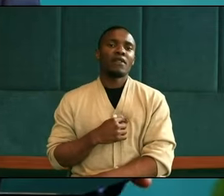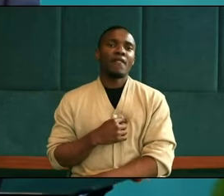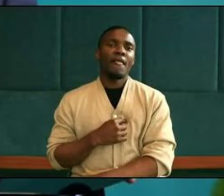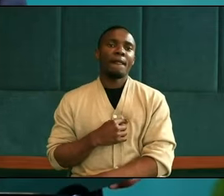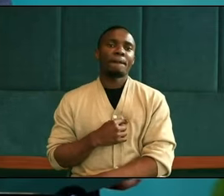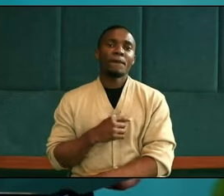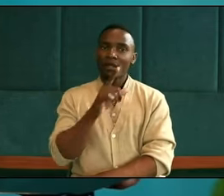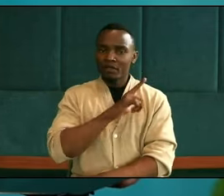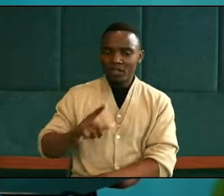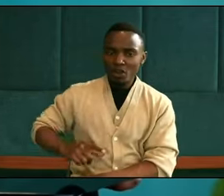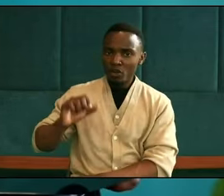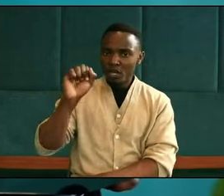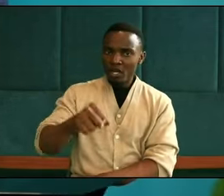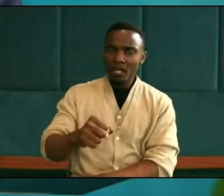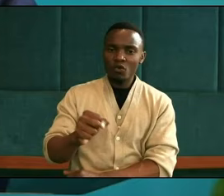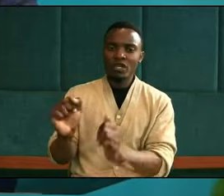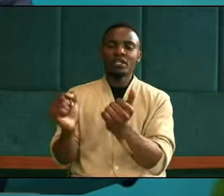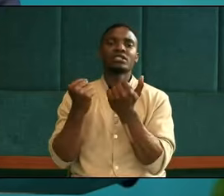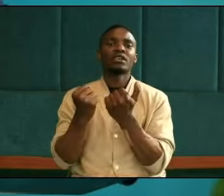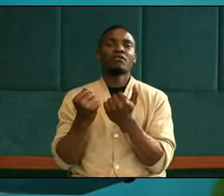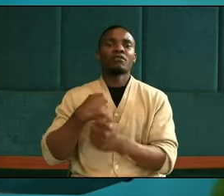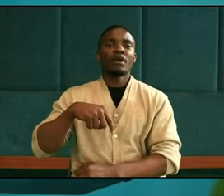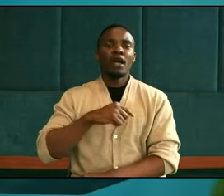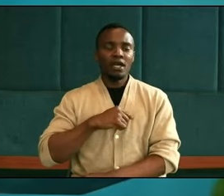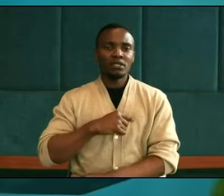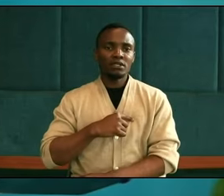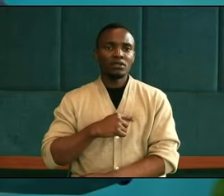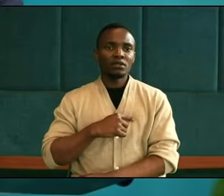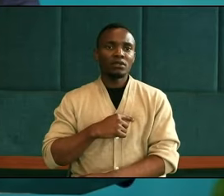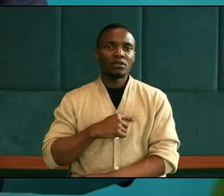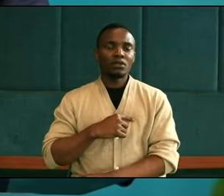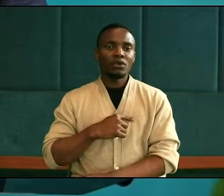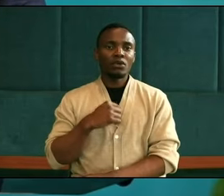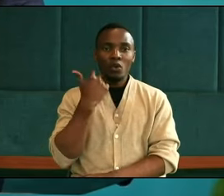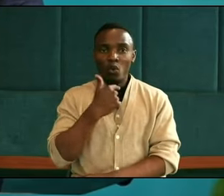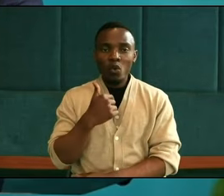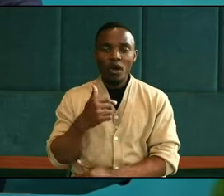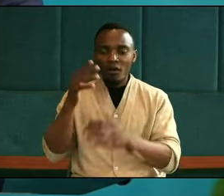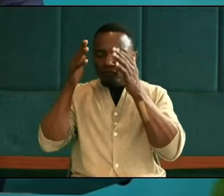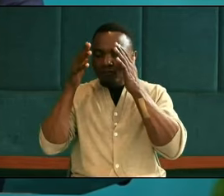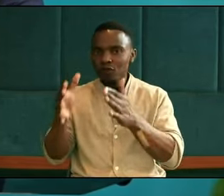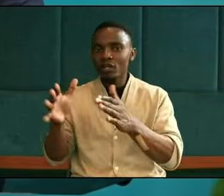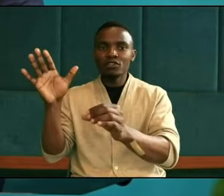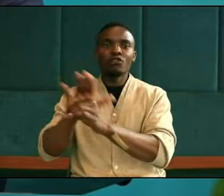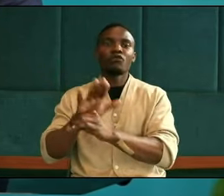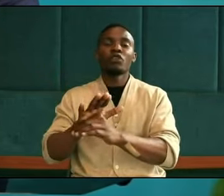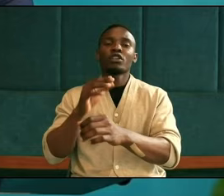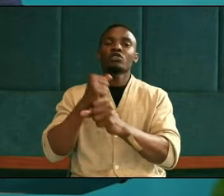few who have dedicated themselves and committed themselves fully to the work of God. These